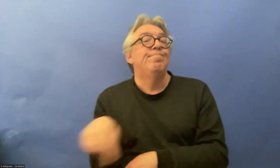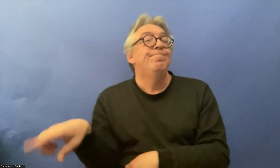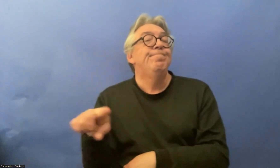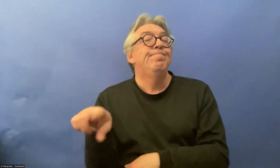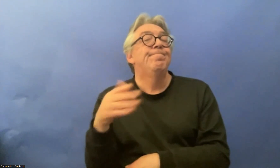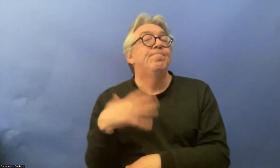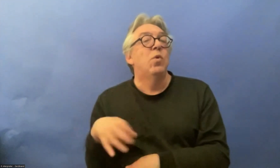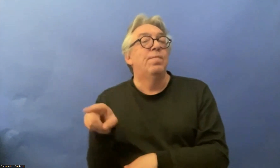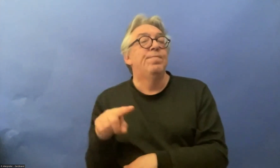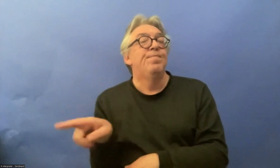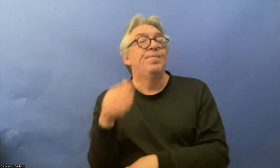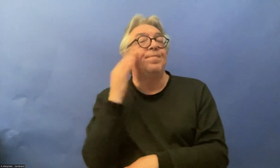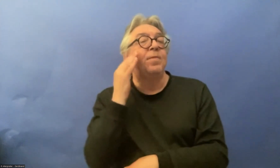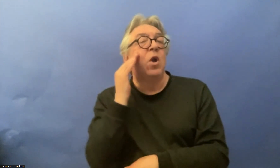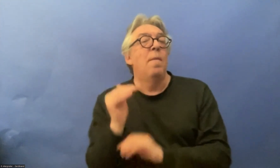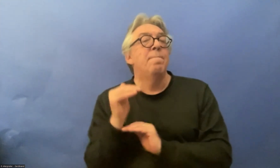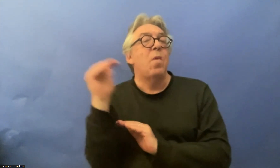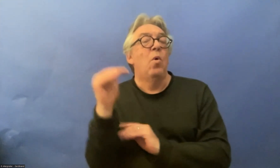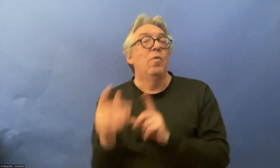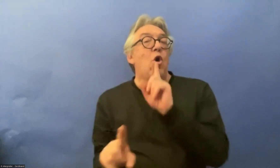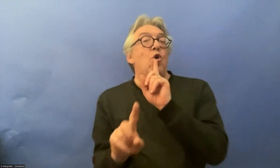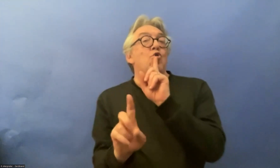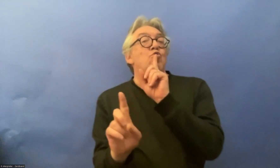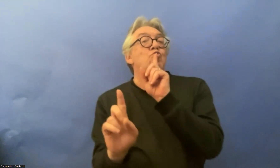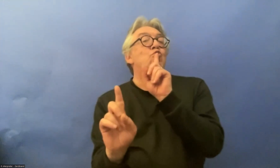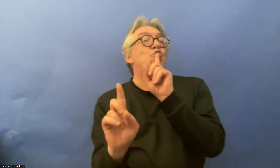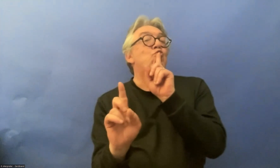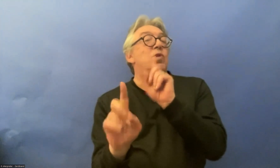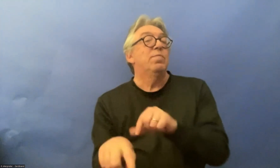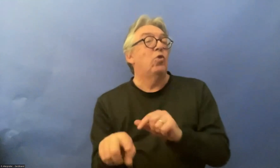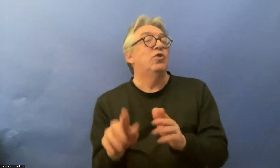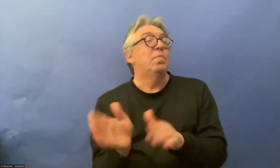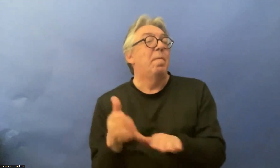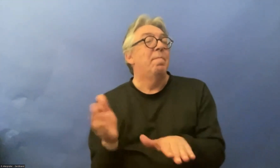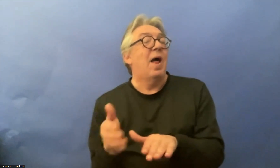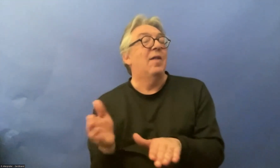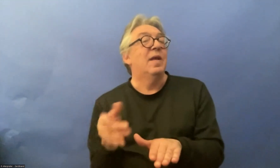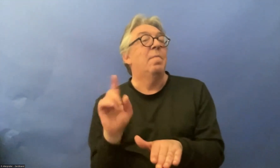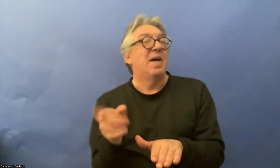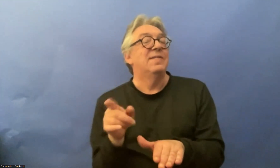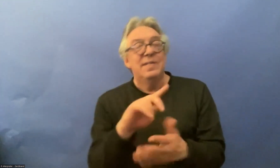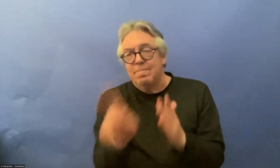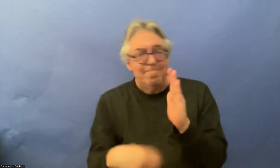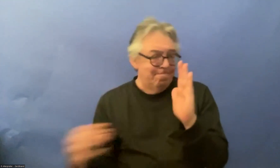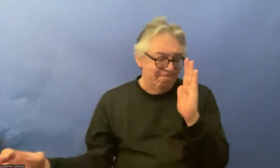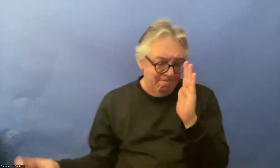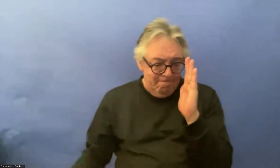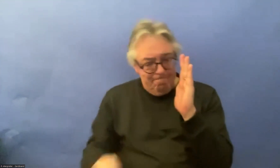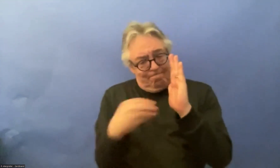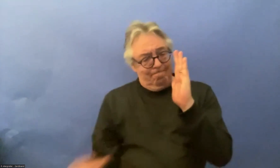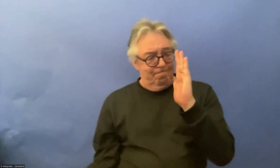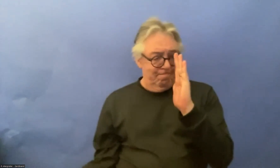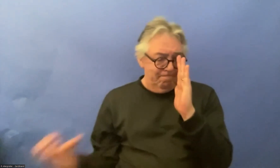in the response plan should describe more specifically how persons with disabilities can be engaged